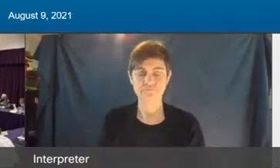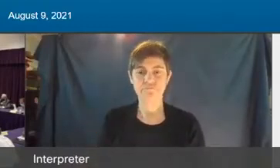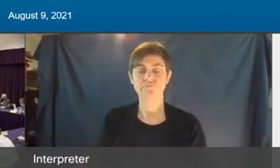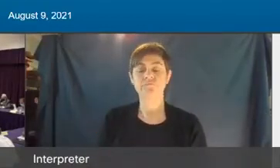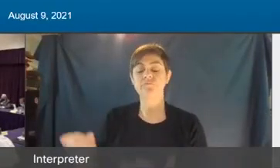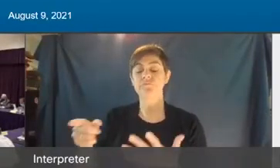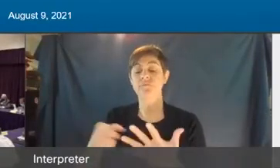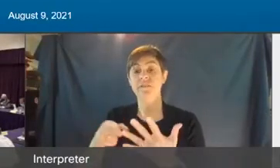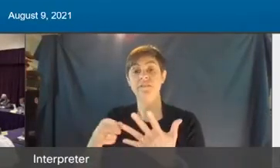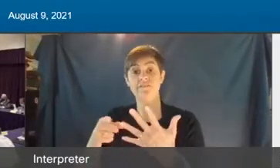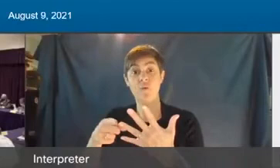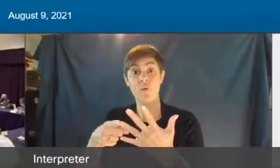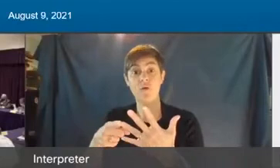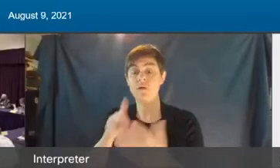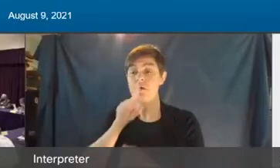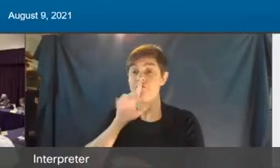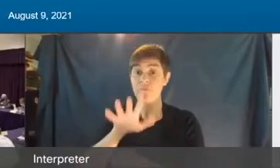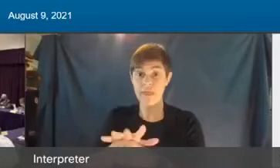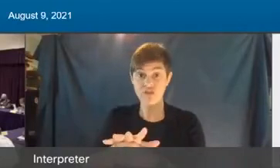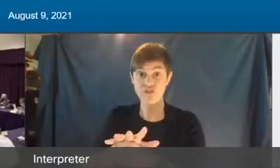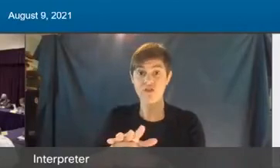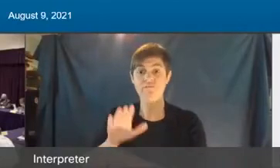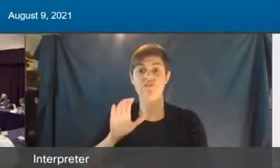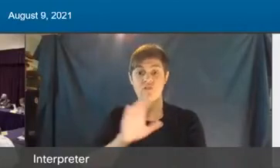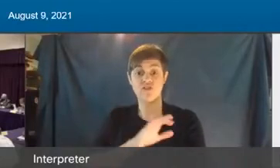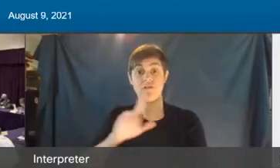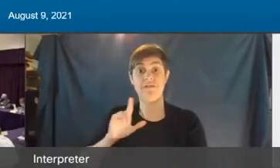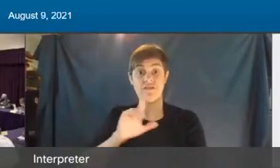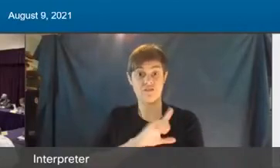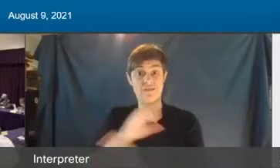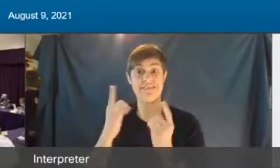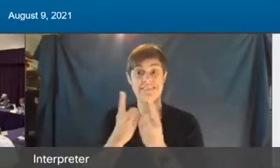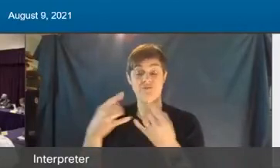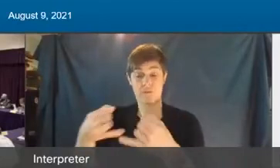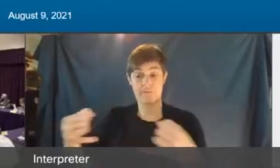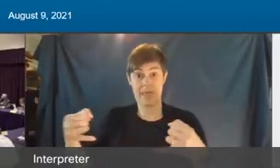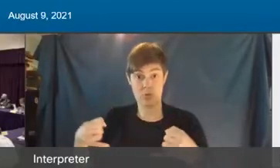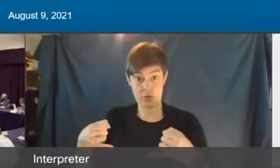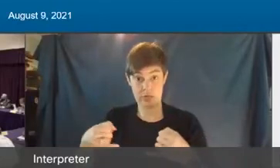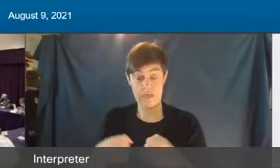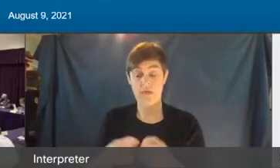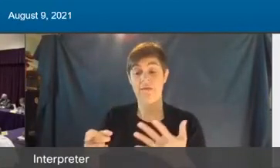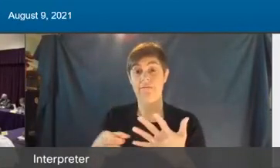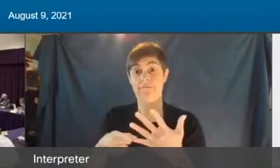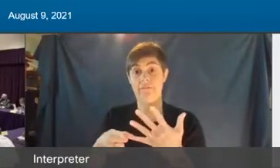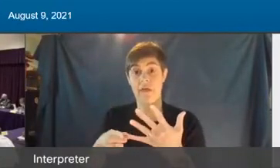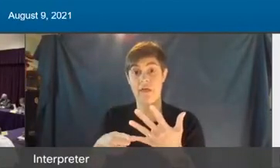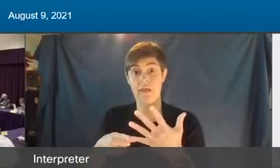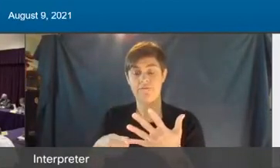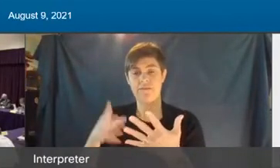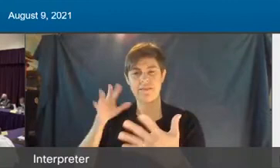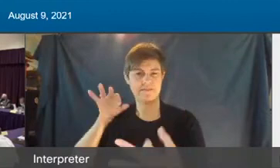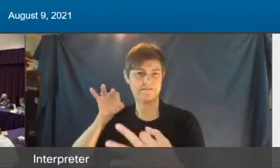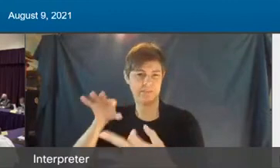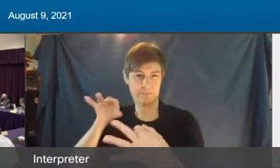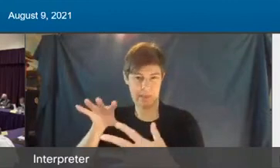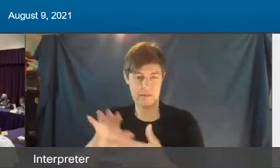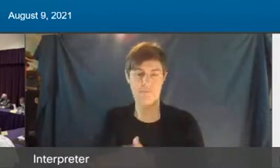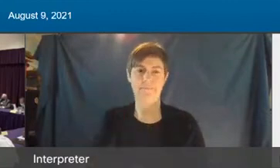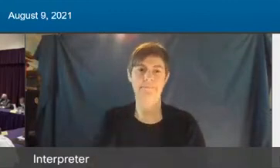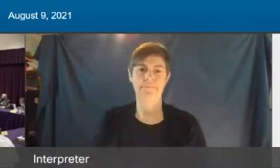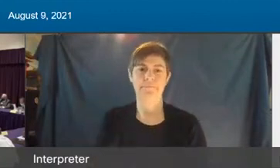Phase 4 is confirmation of congressional and legislative district boundaries. And then phase 5 is feedback.